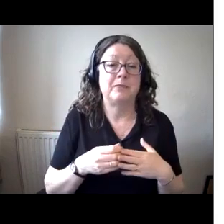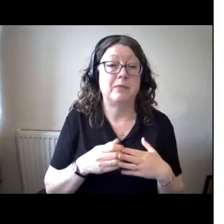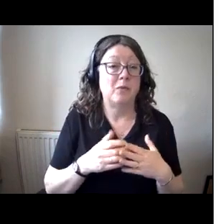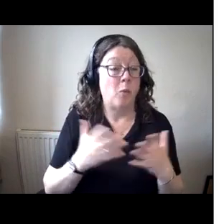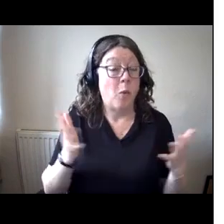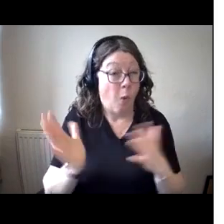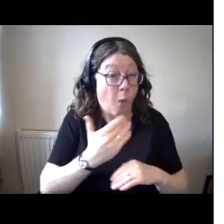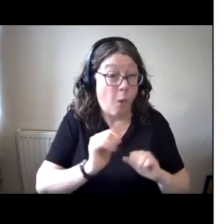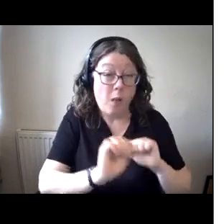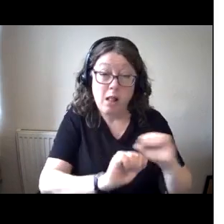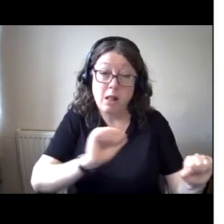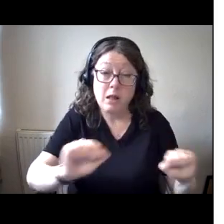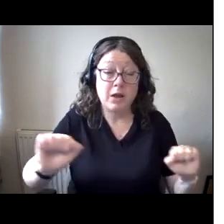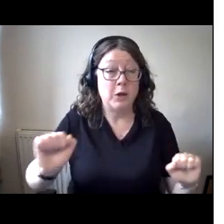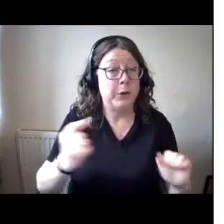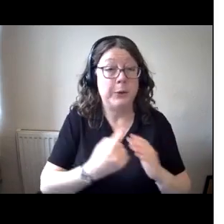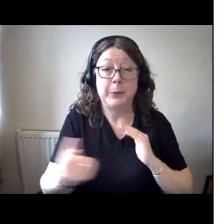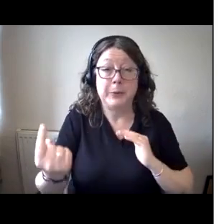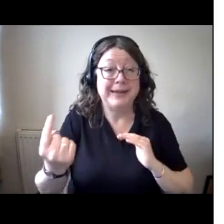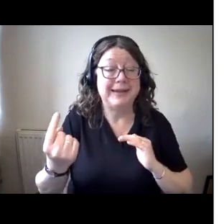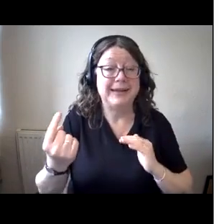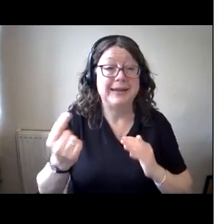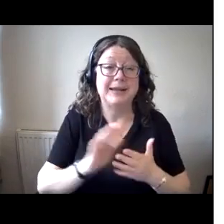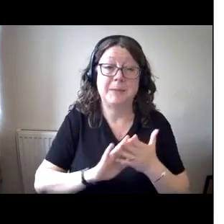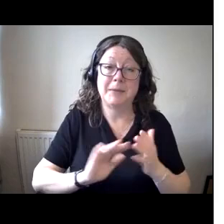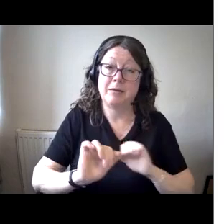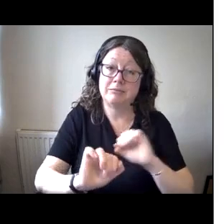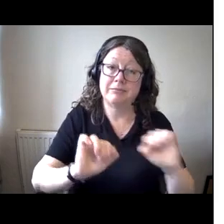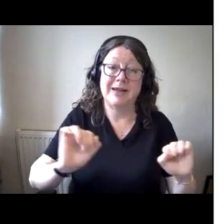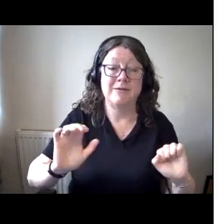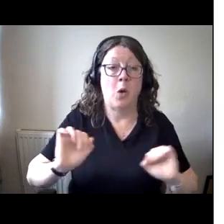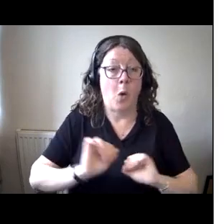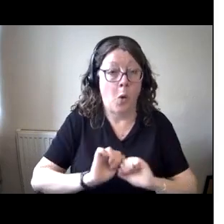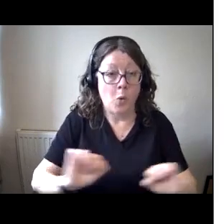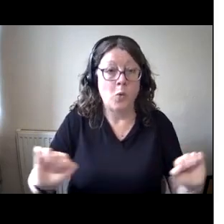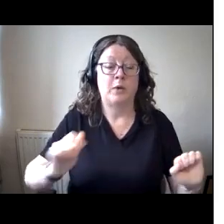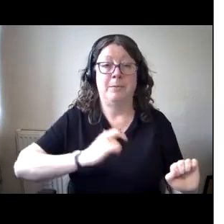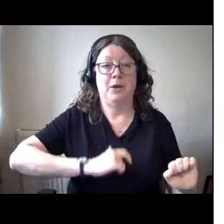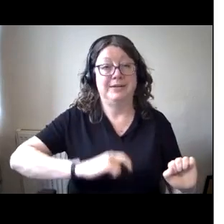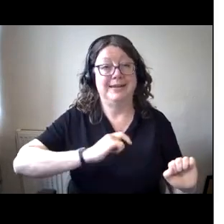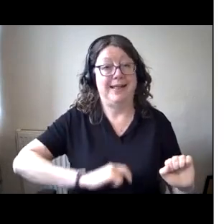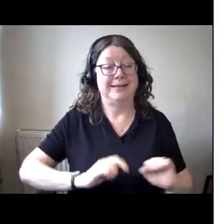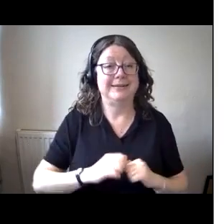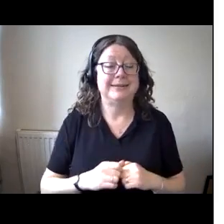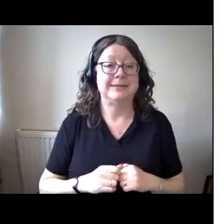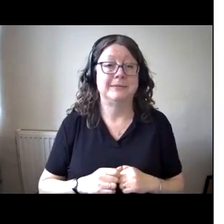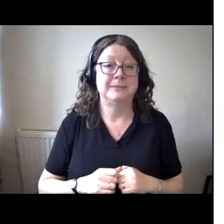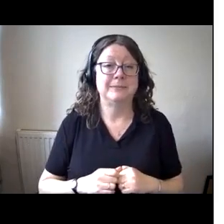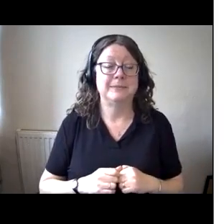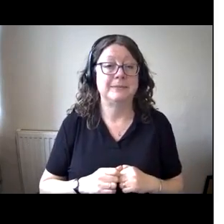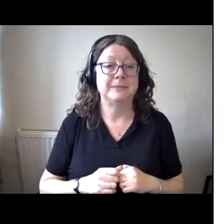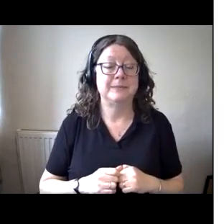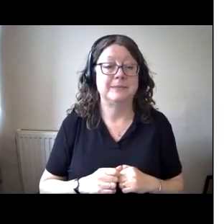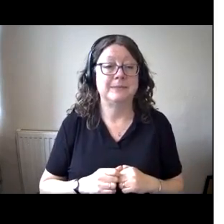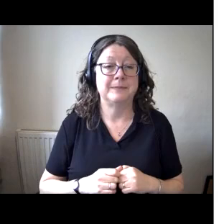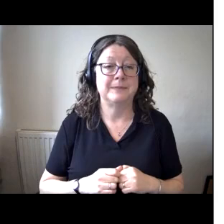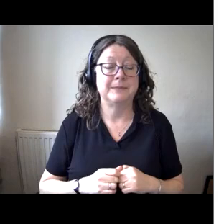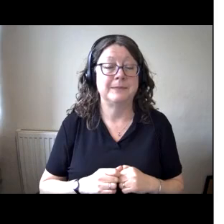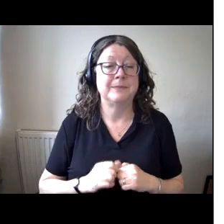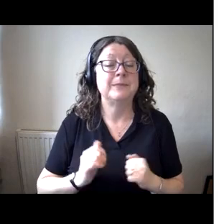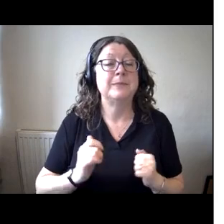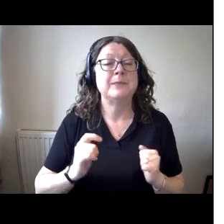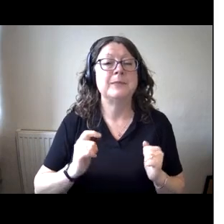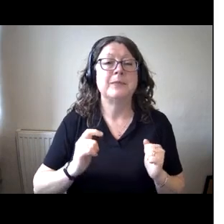unique characteristics, their own unique personality. And those characteristics in terms of autism